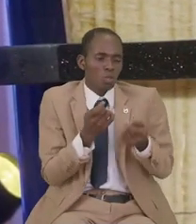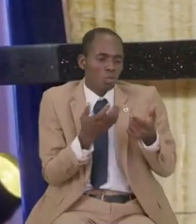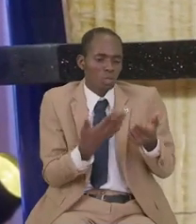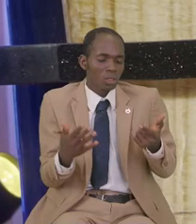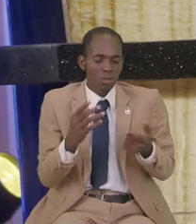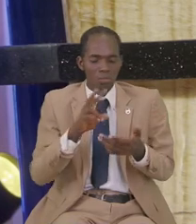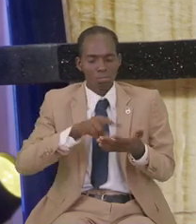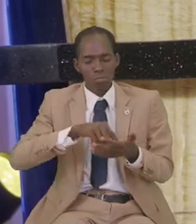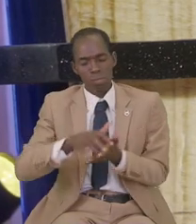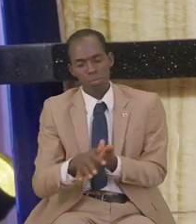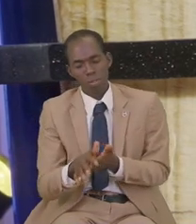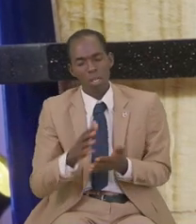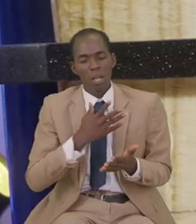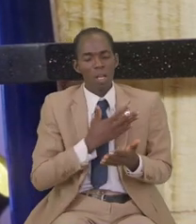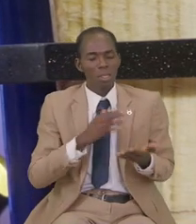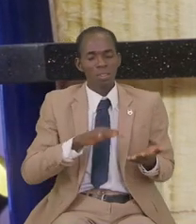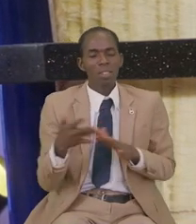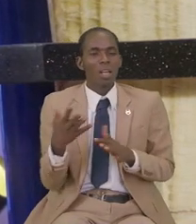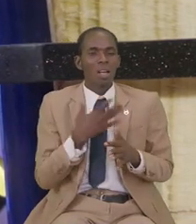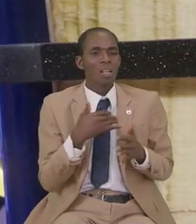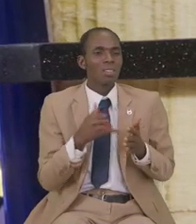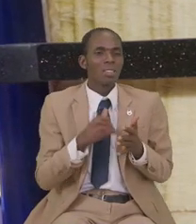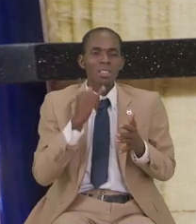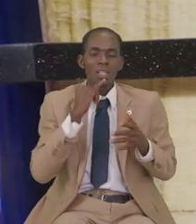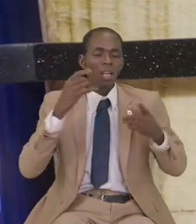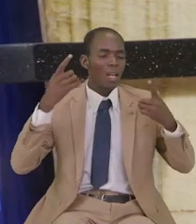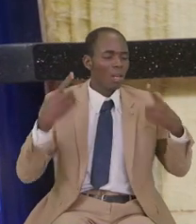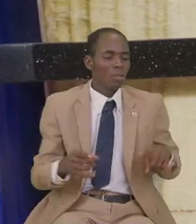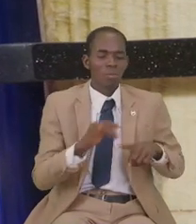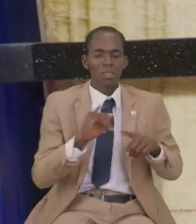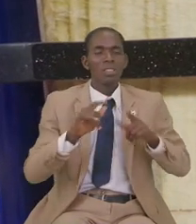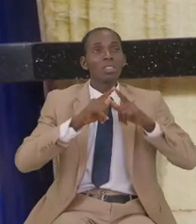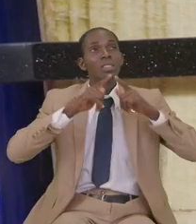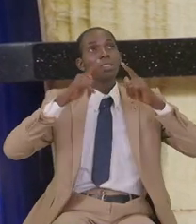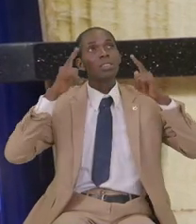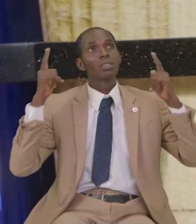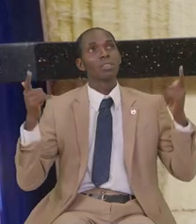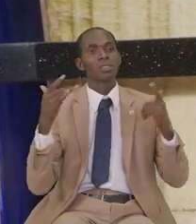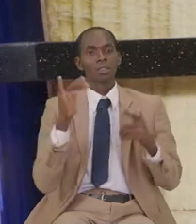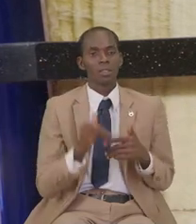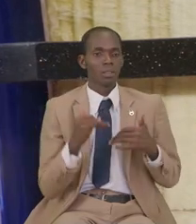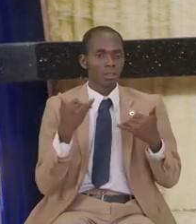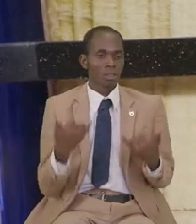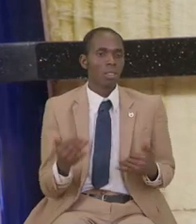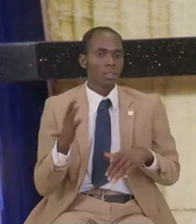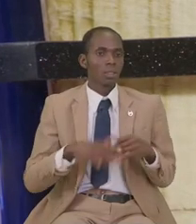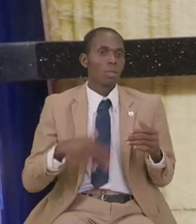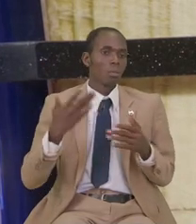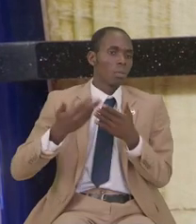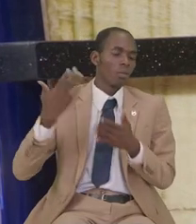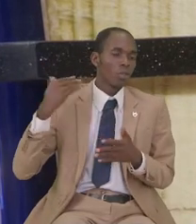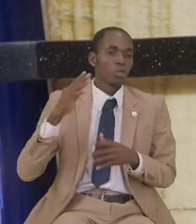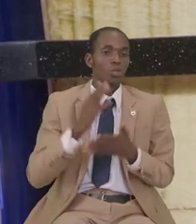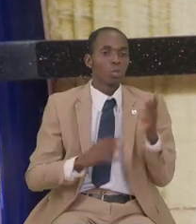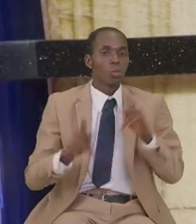gone. And it's happening at a greater rate than it used to happen. There are people that have high blood